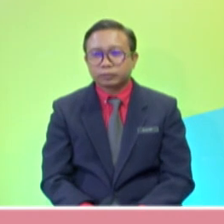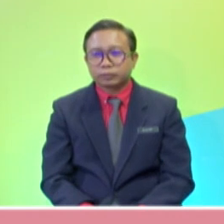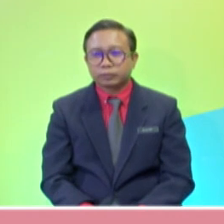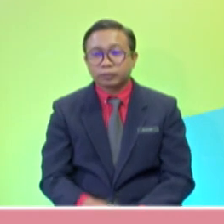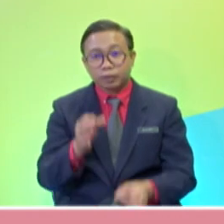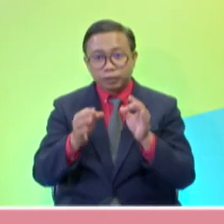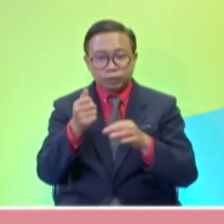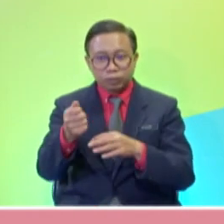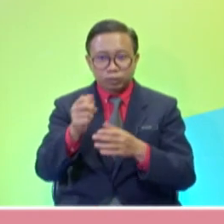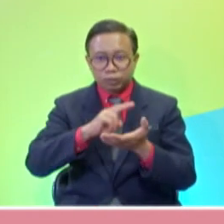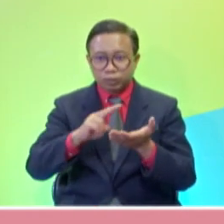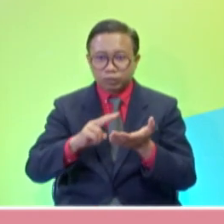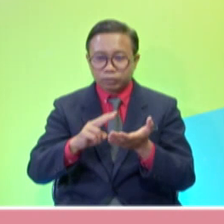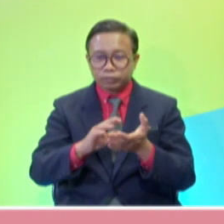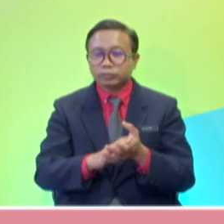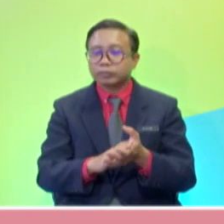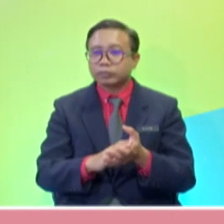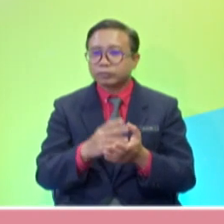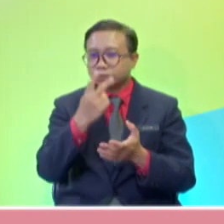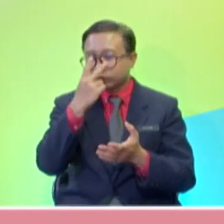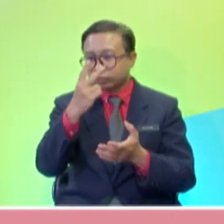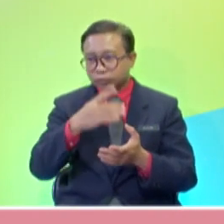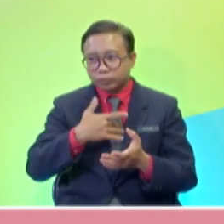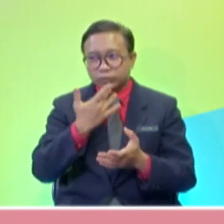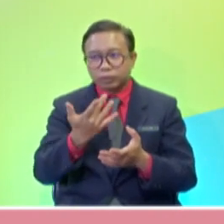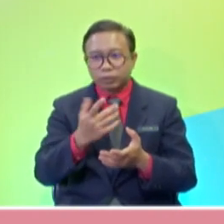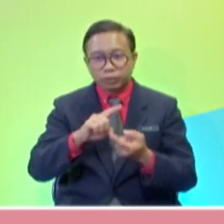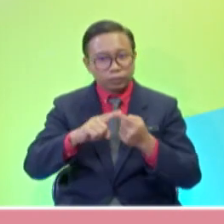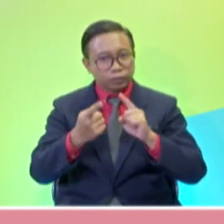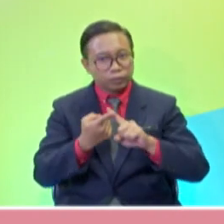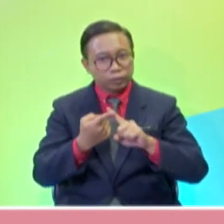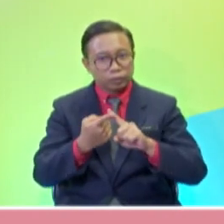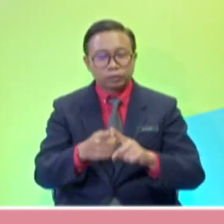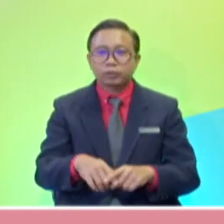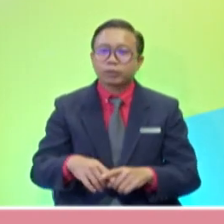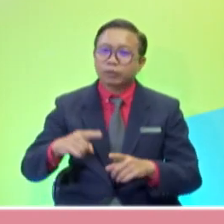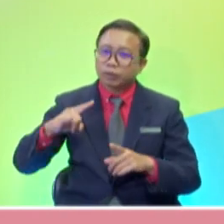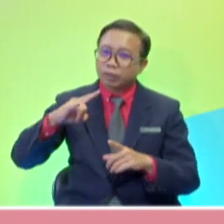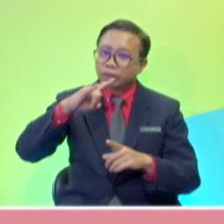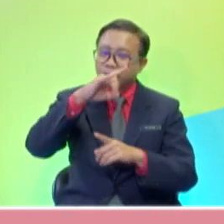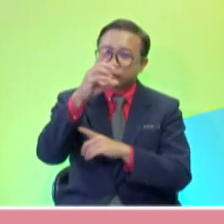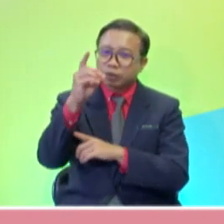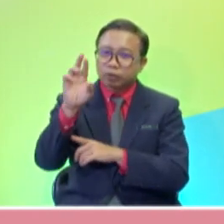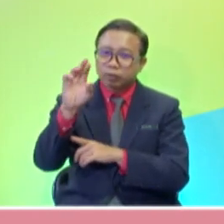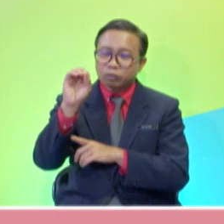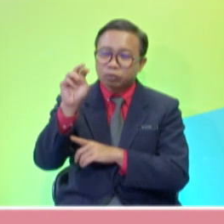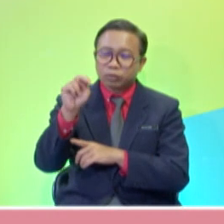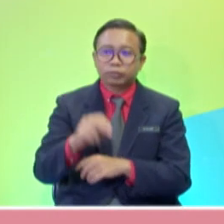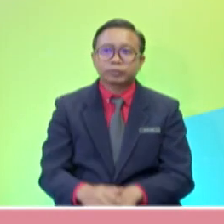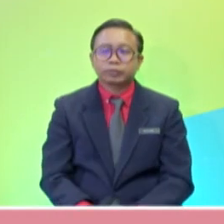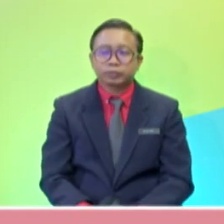If you can really zoom in, you can see myself and my friend. He was flying the drone actually. We're on those rocks. I see.